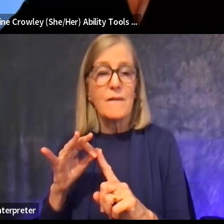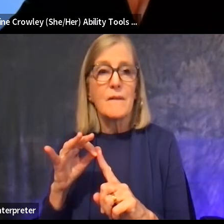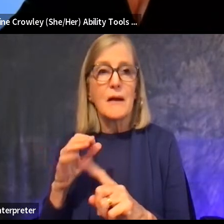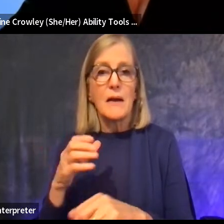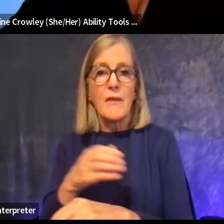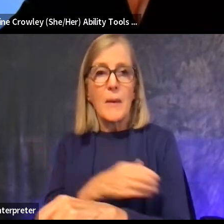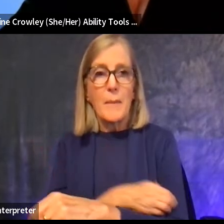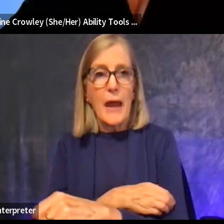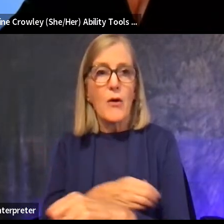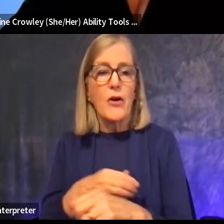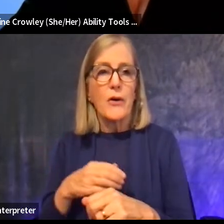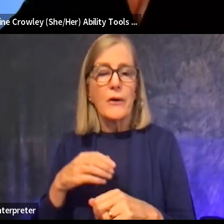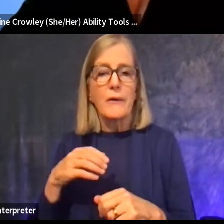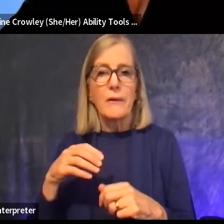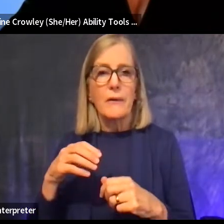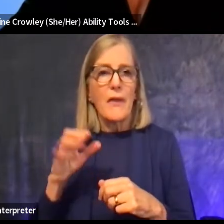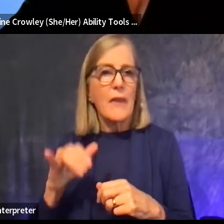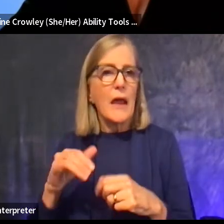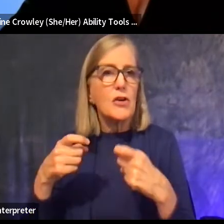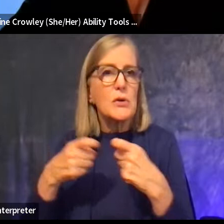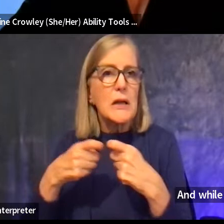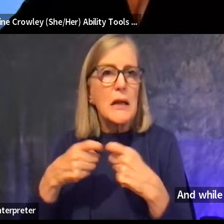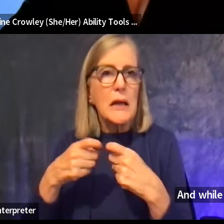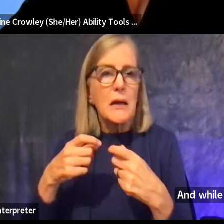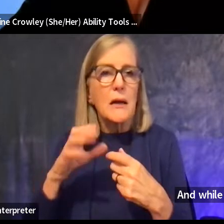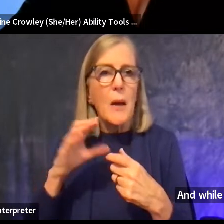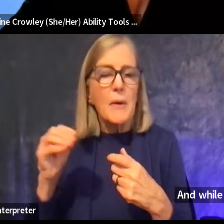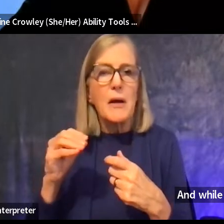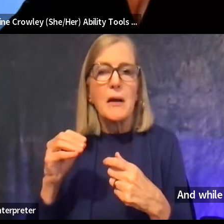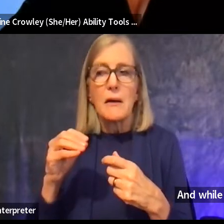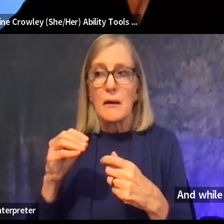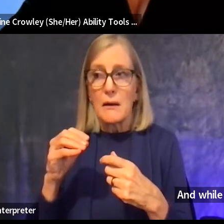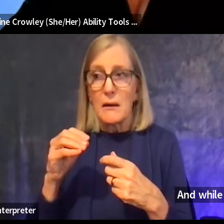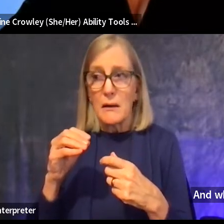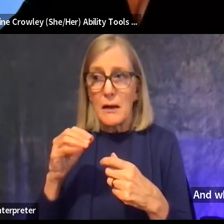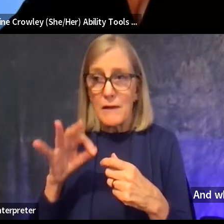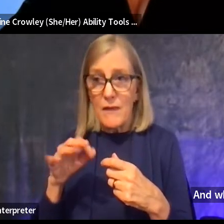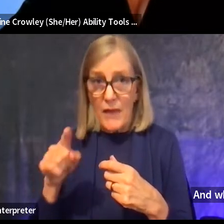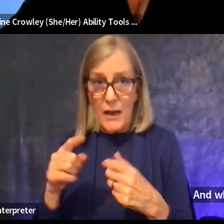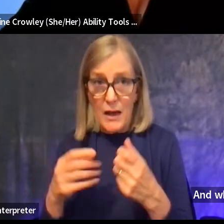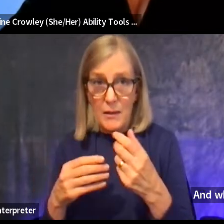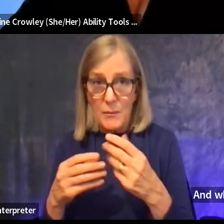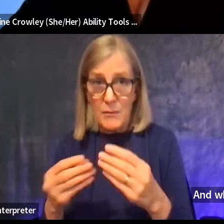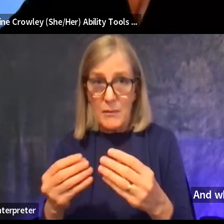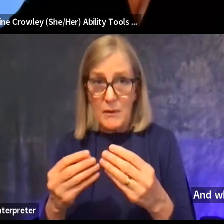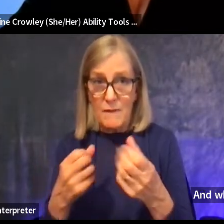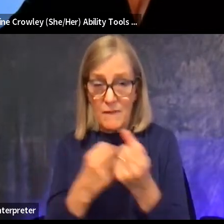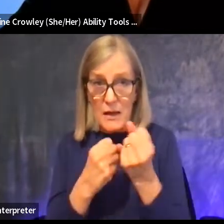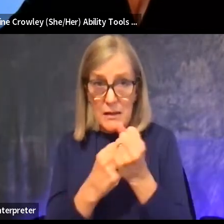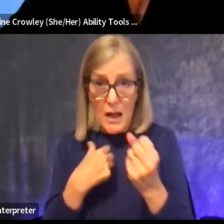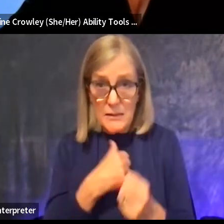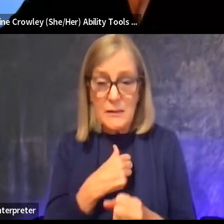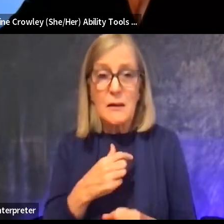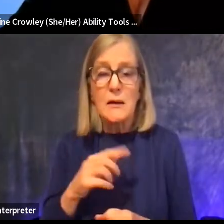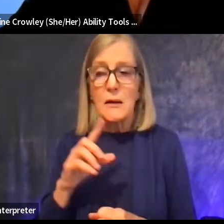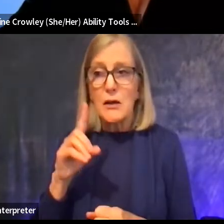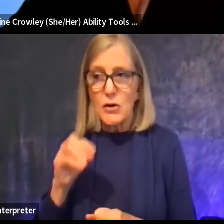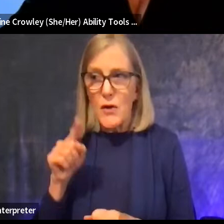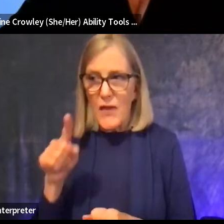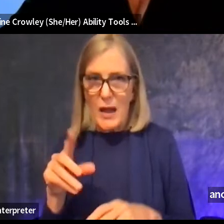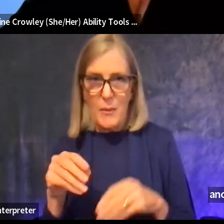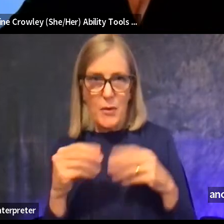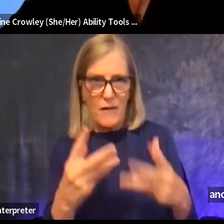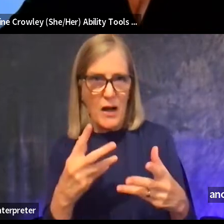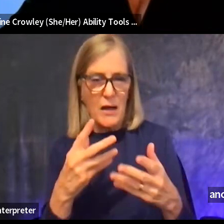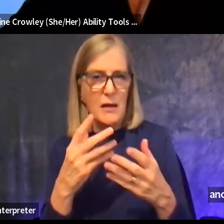company and whether or not the power utility company that's funding us provides that level of resources to that specific